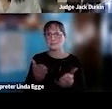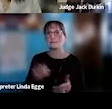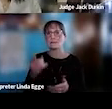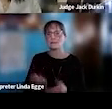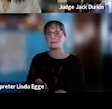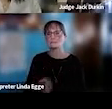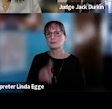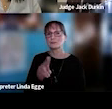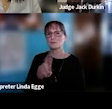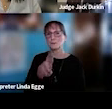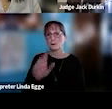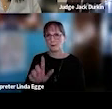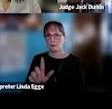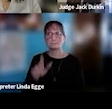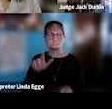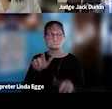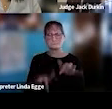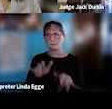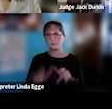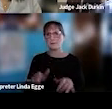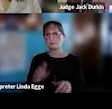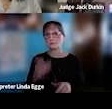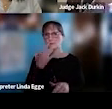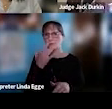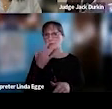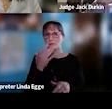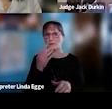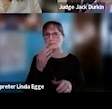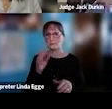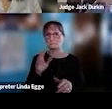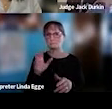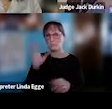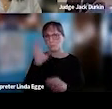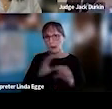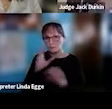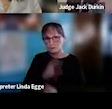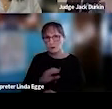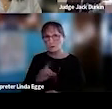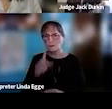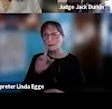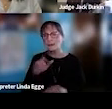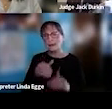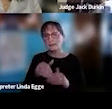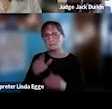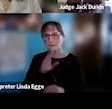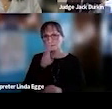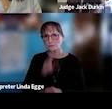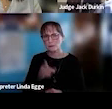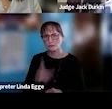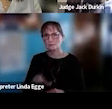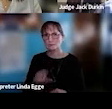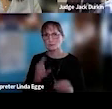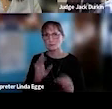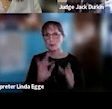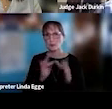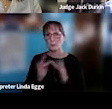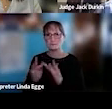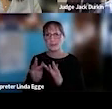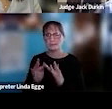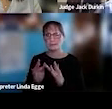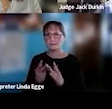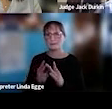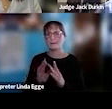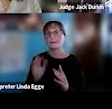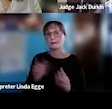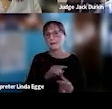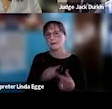Just type this into your favorite browser and it will take you directly to the Gaines Center website where you can sign up for our listserv. And that